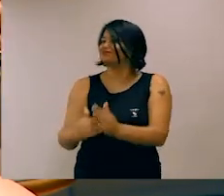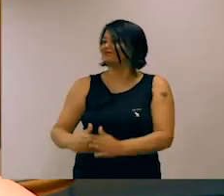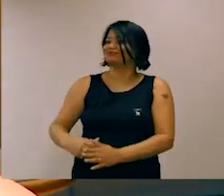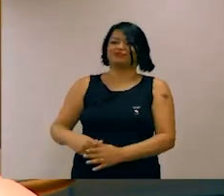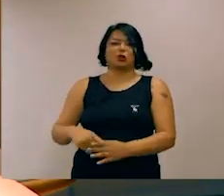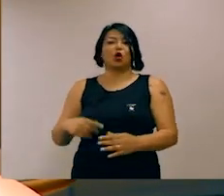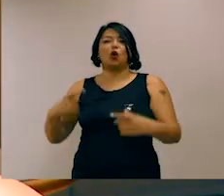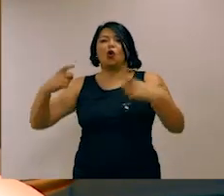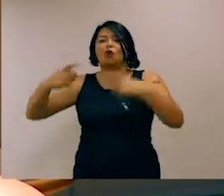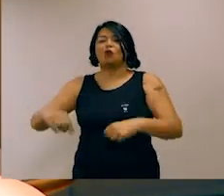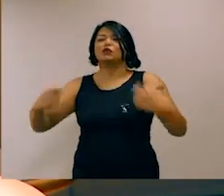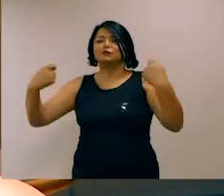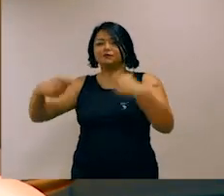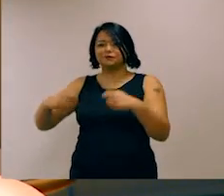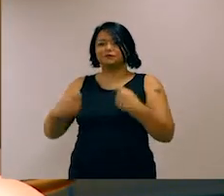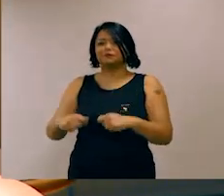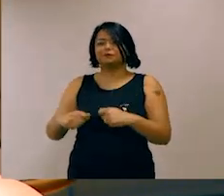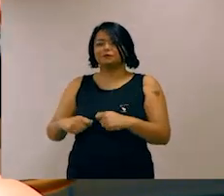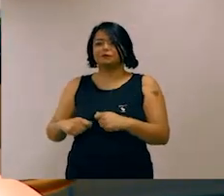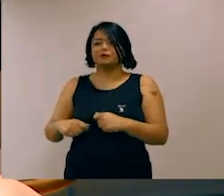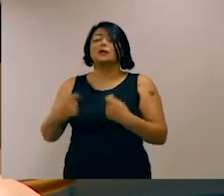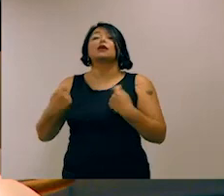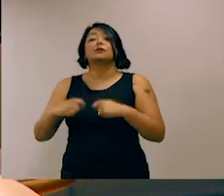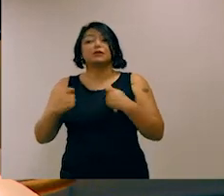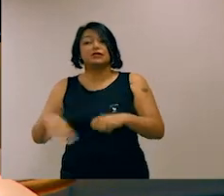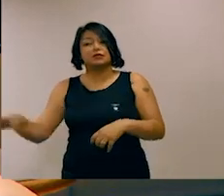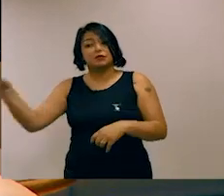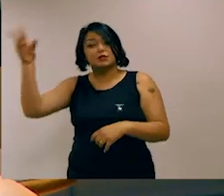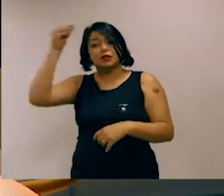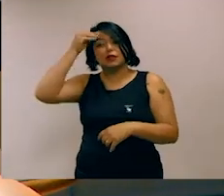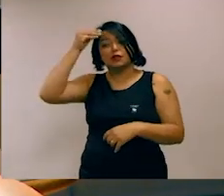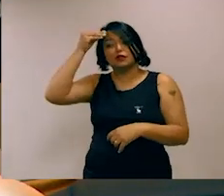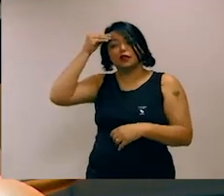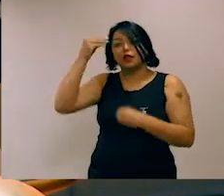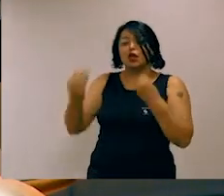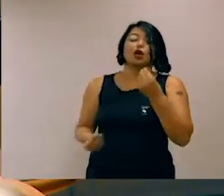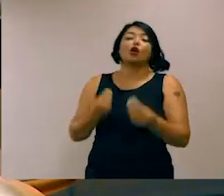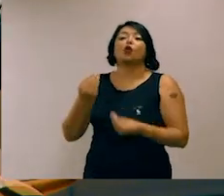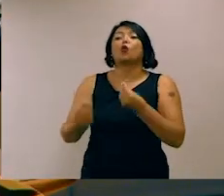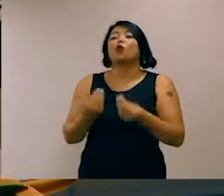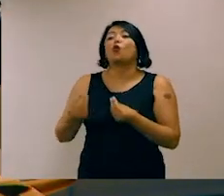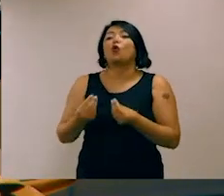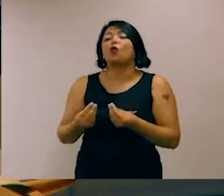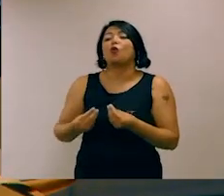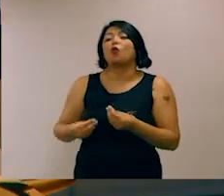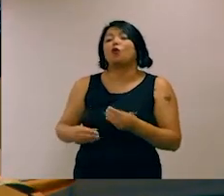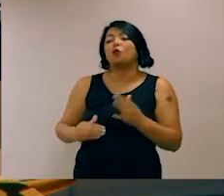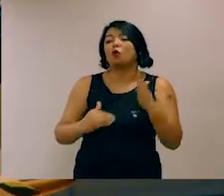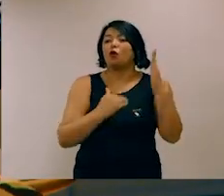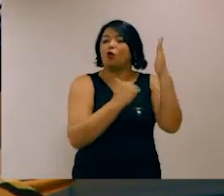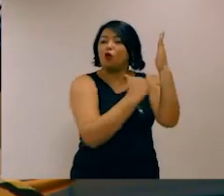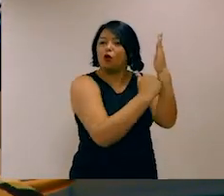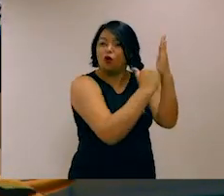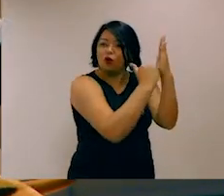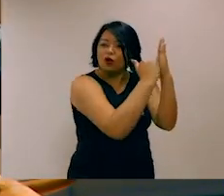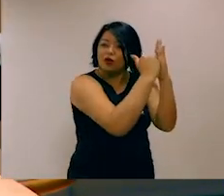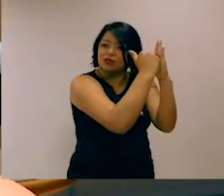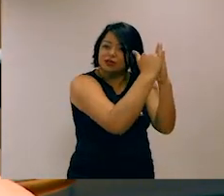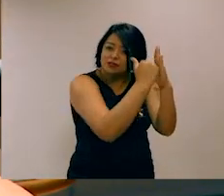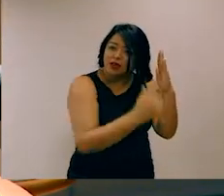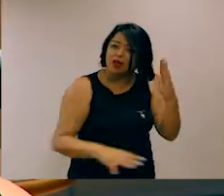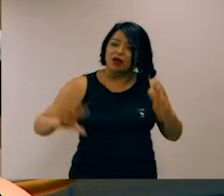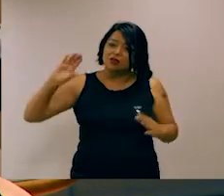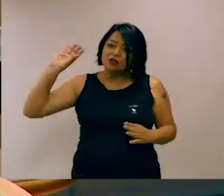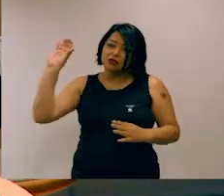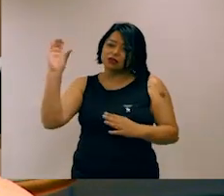scale these solutions. Because, okay, you can create an application, it will work really good, but now you